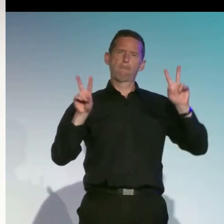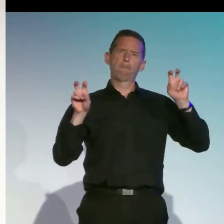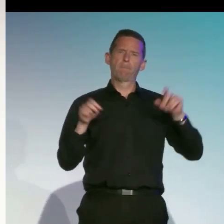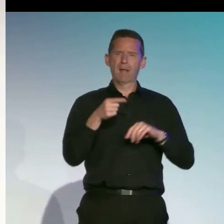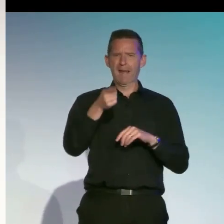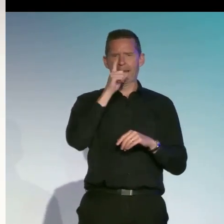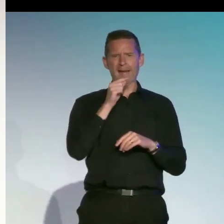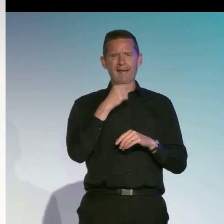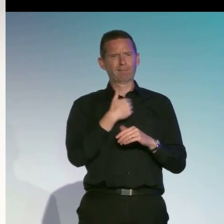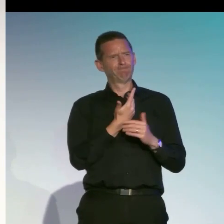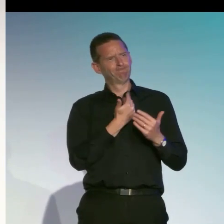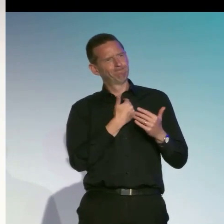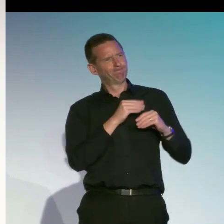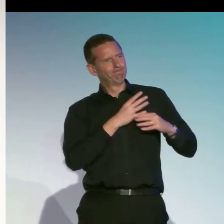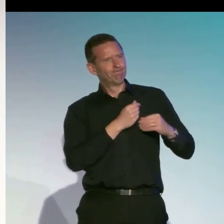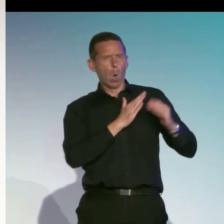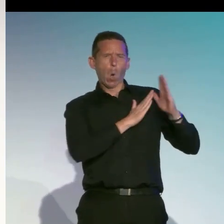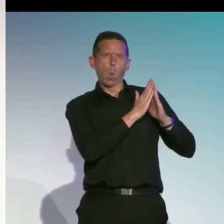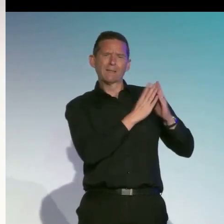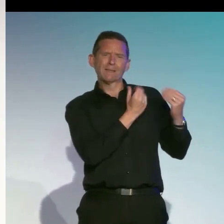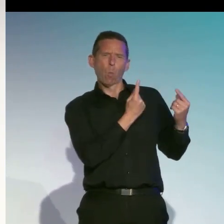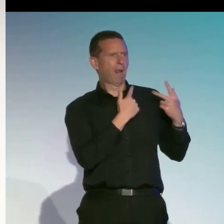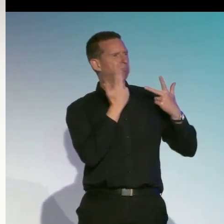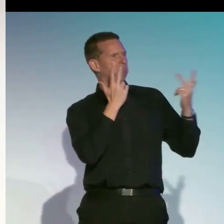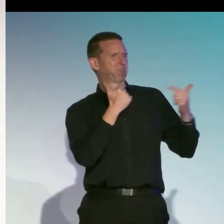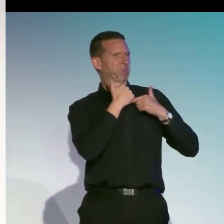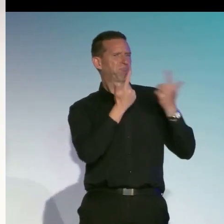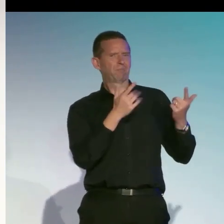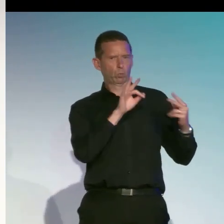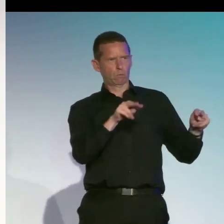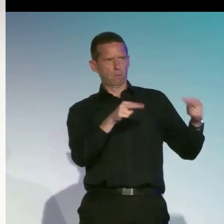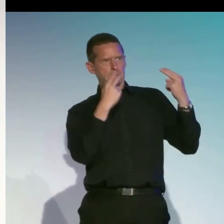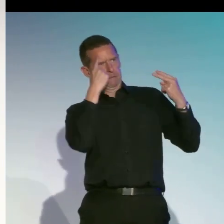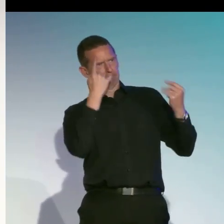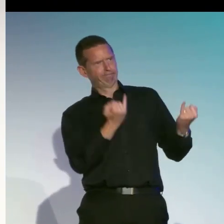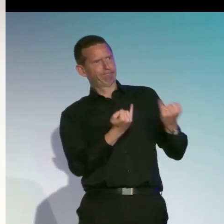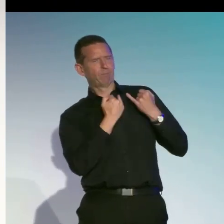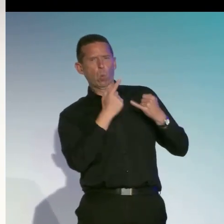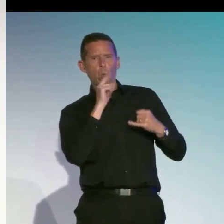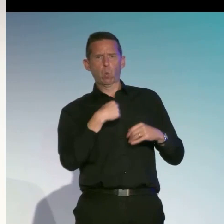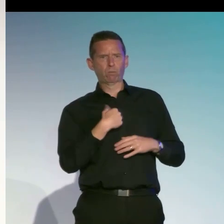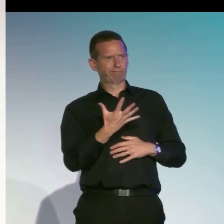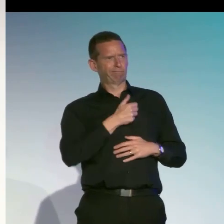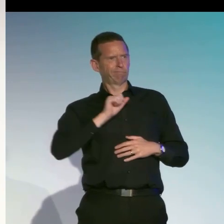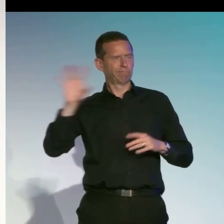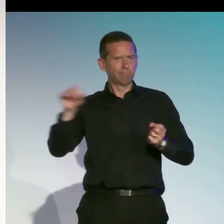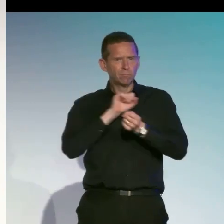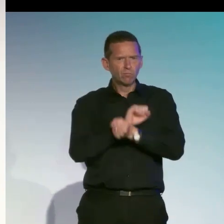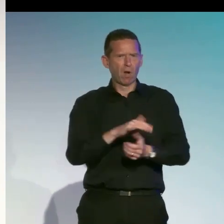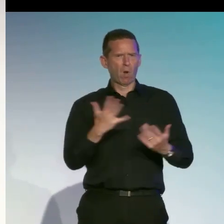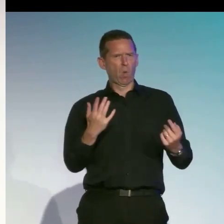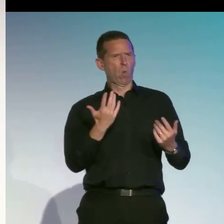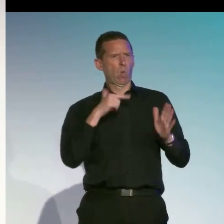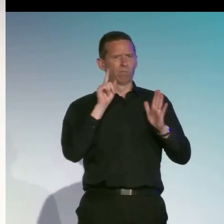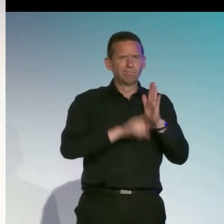share intimacy with someone that you love without worrying that what you're doing might risk criminalization or policing